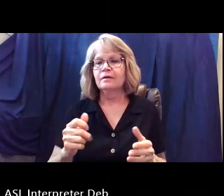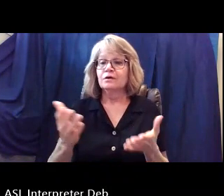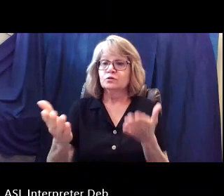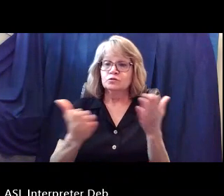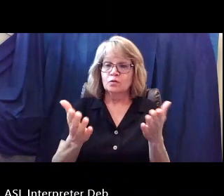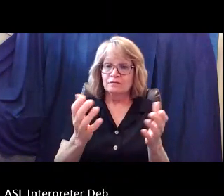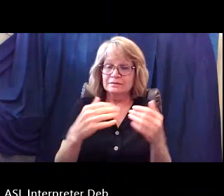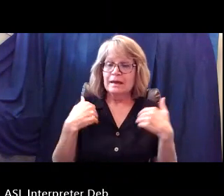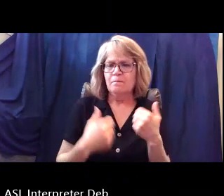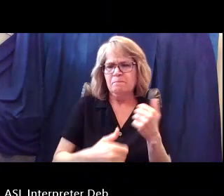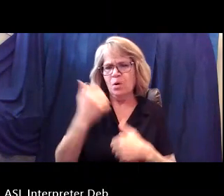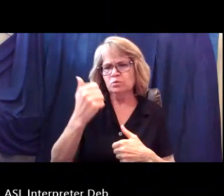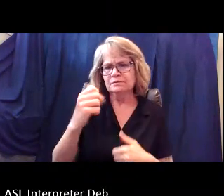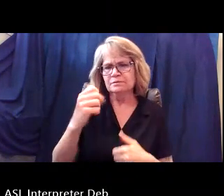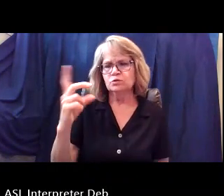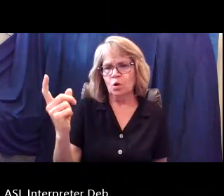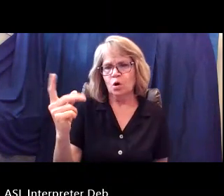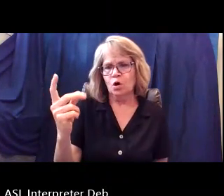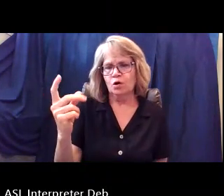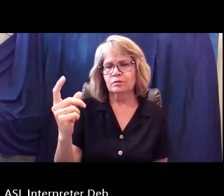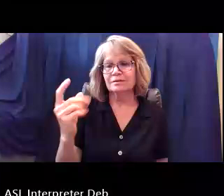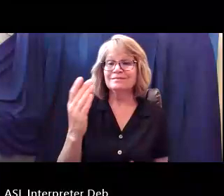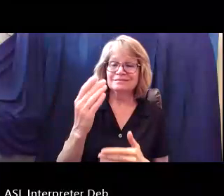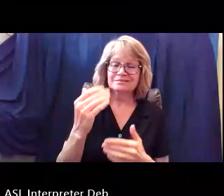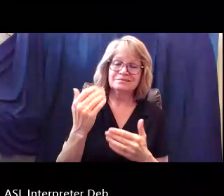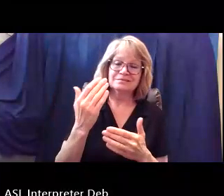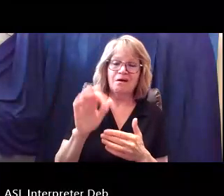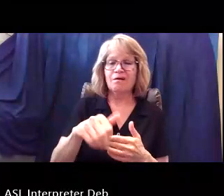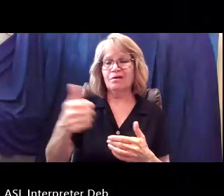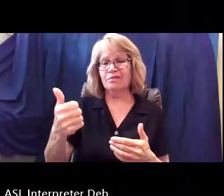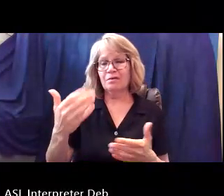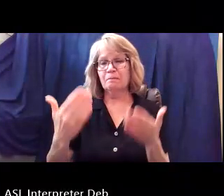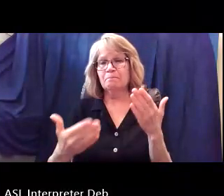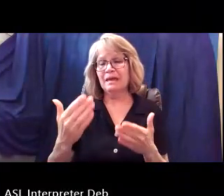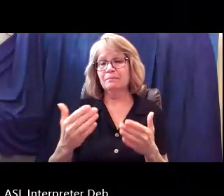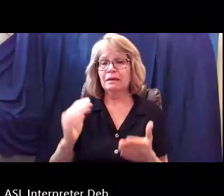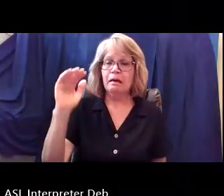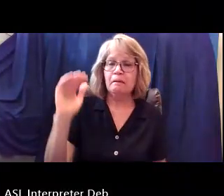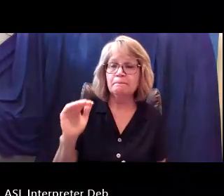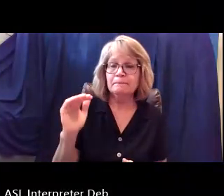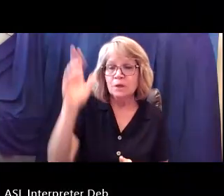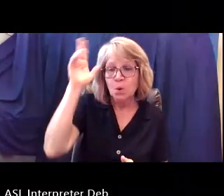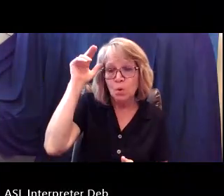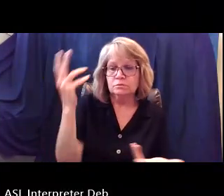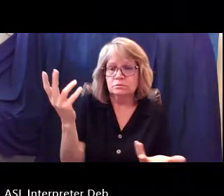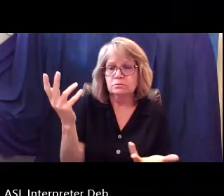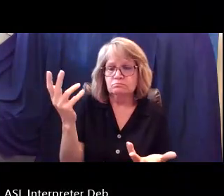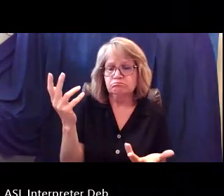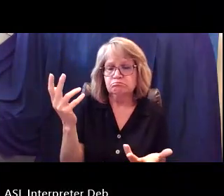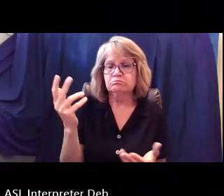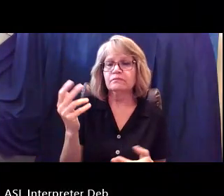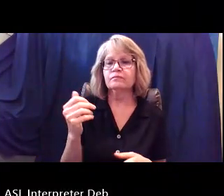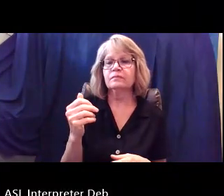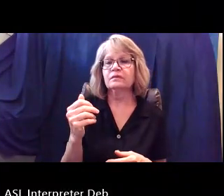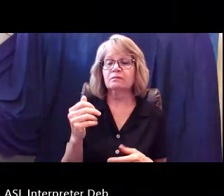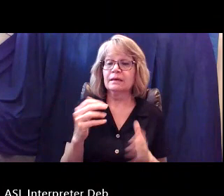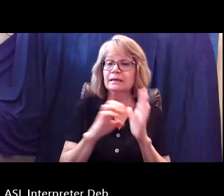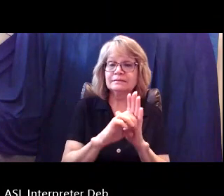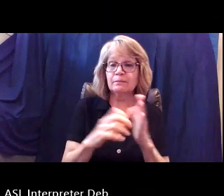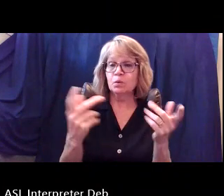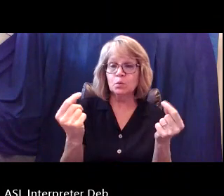a dog. In some very limited situations, it might be a mini horse instead. And examples of what they can do